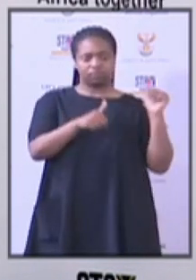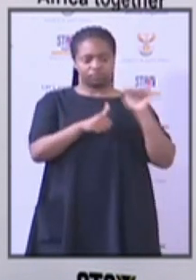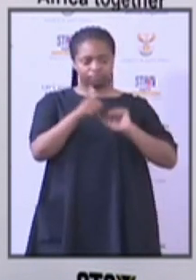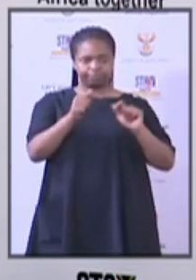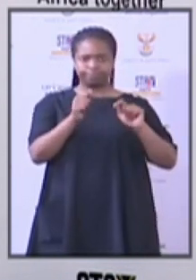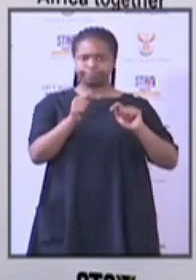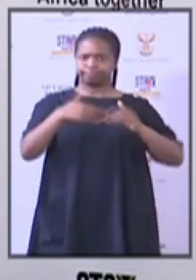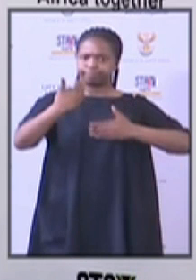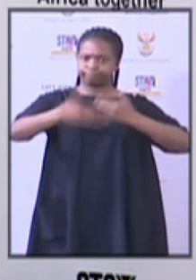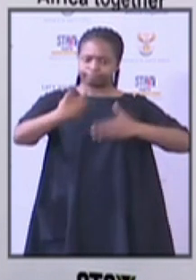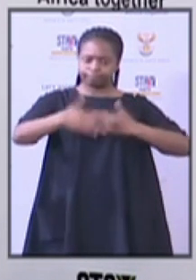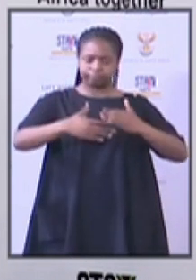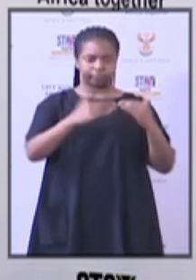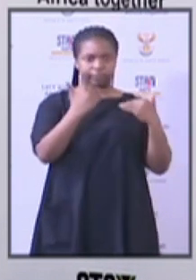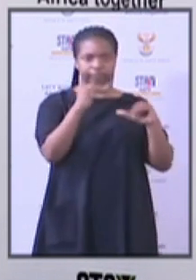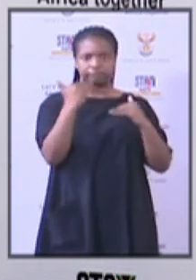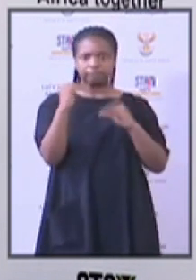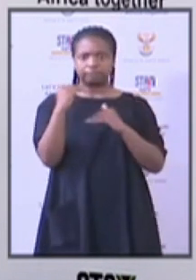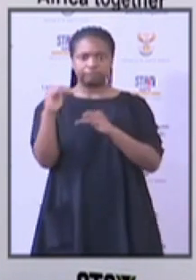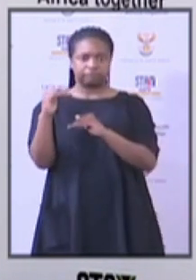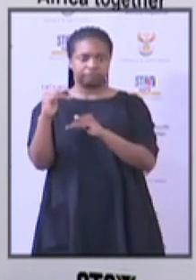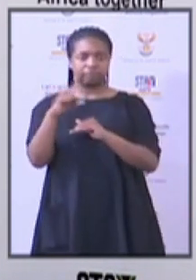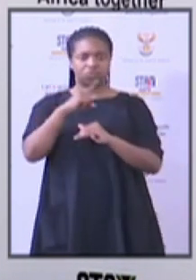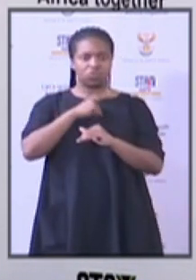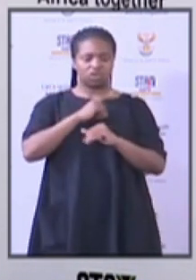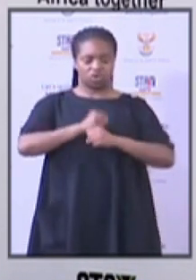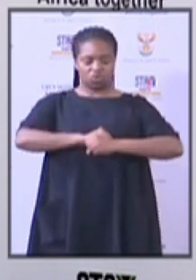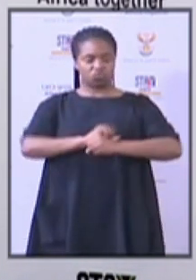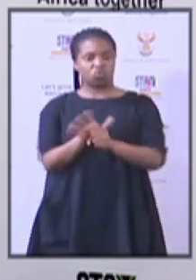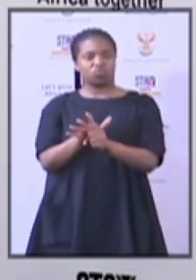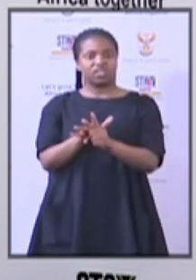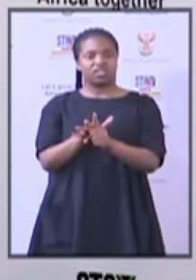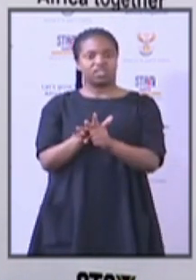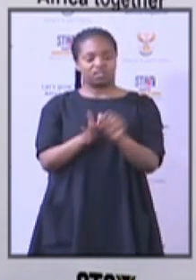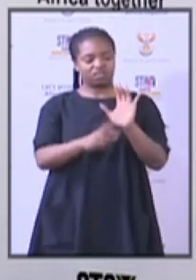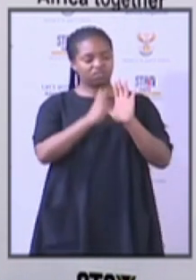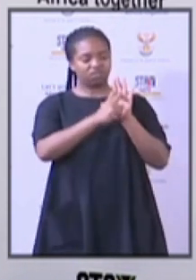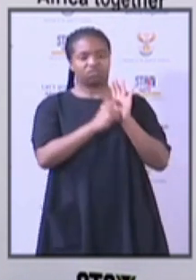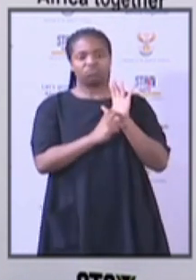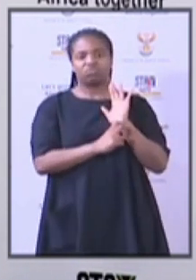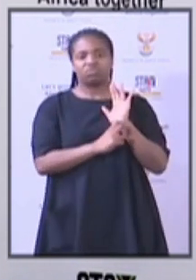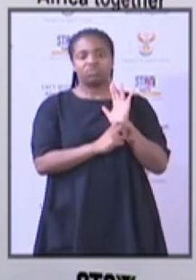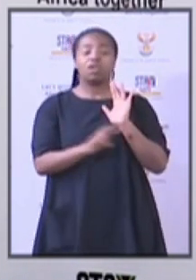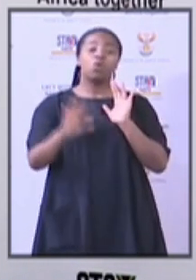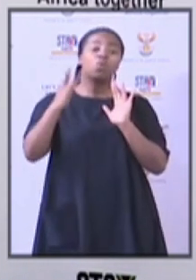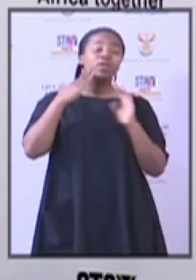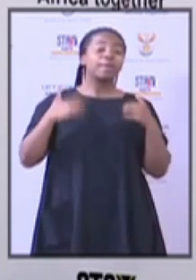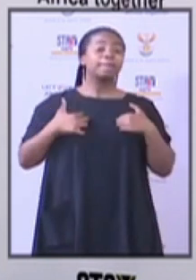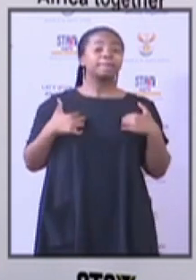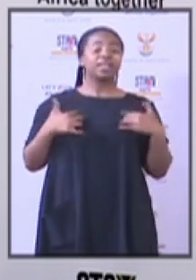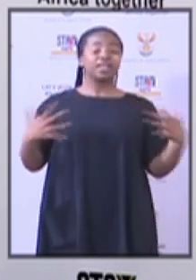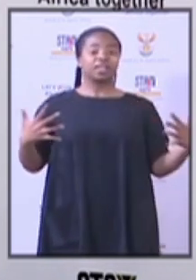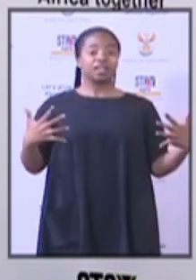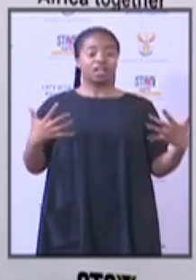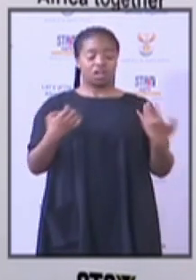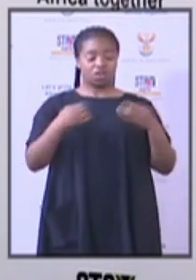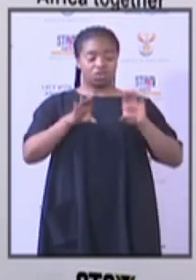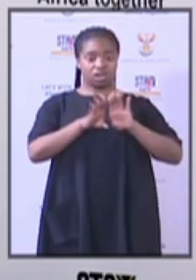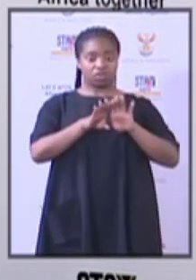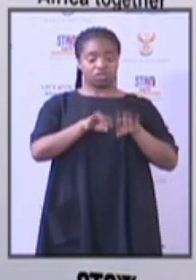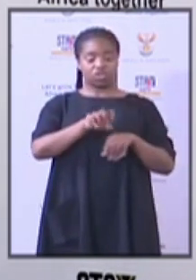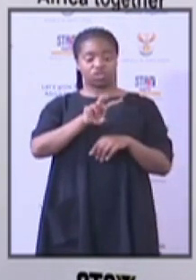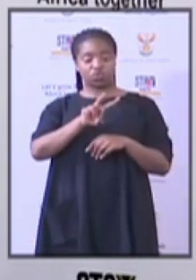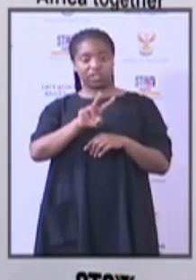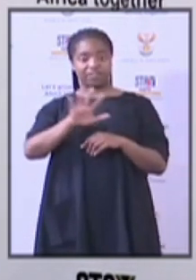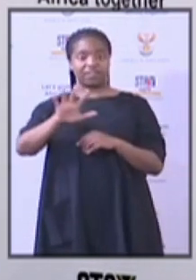kept going within the limitations caused by COVID-19 regulations. Since the beginning of the lockdown until the 25th of